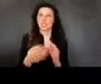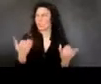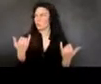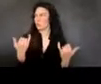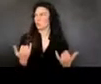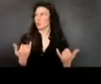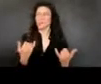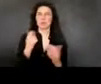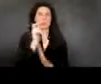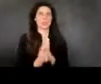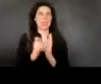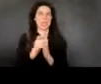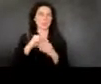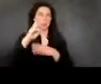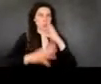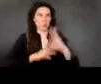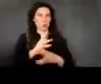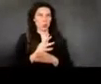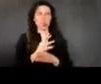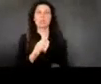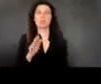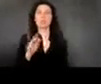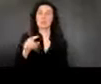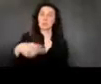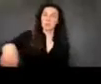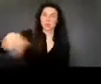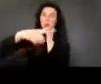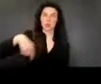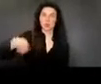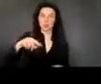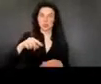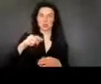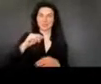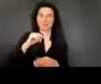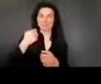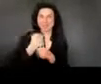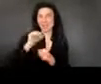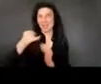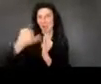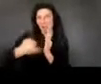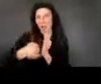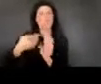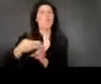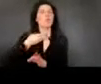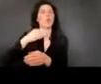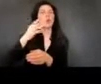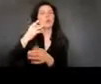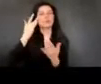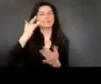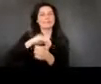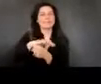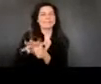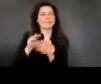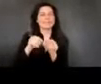in globally. These pieces were all written ostensibly before the global pandemic. So how might the framework of the pandemic